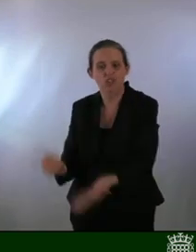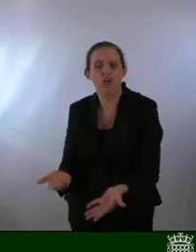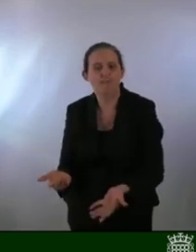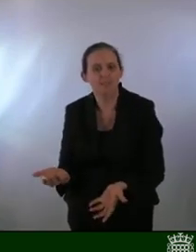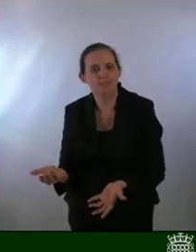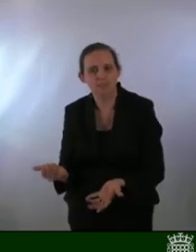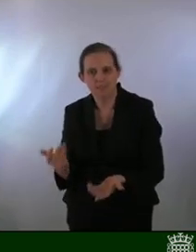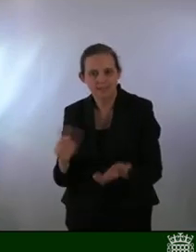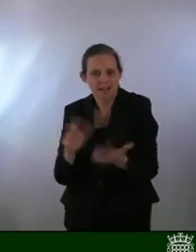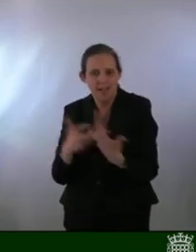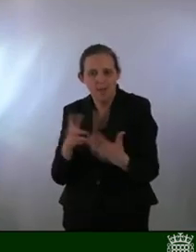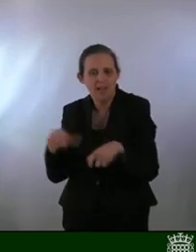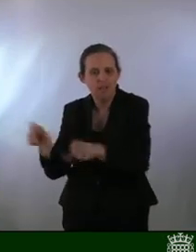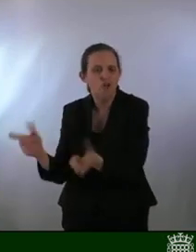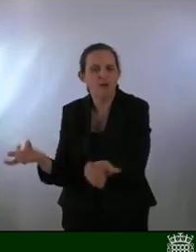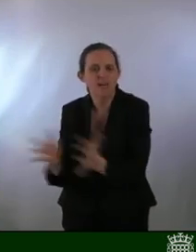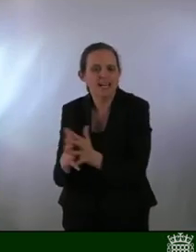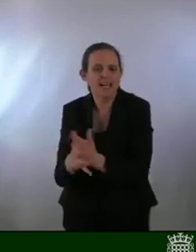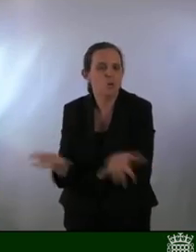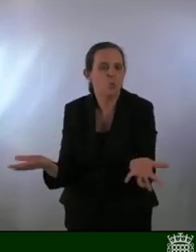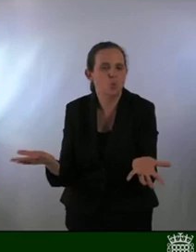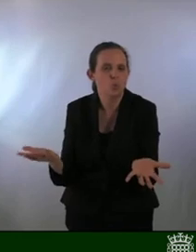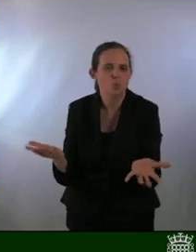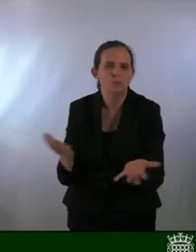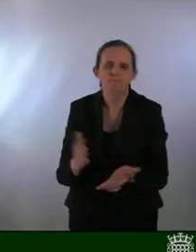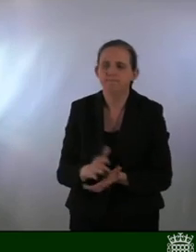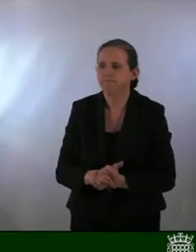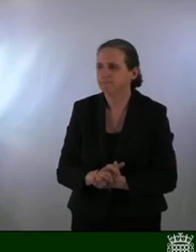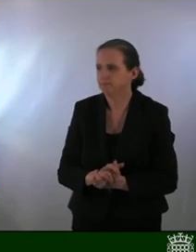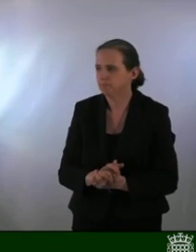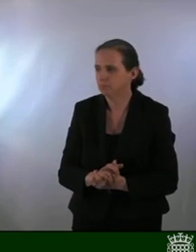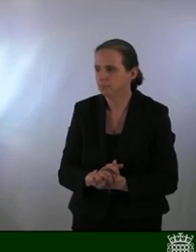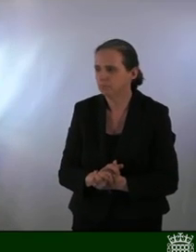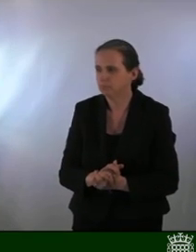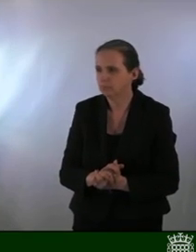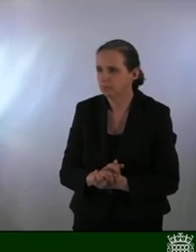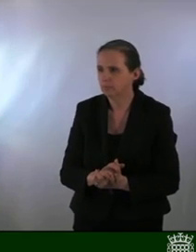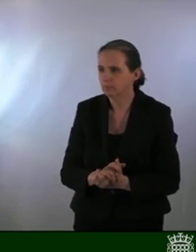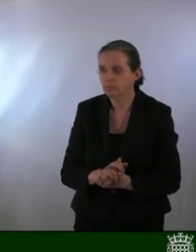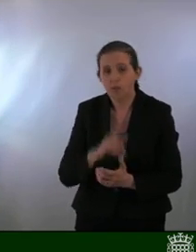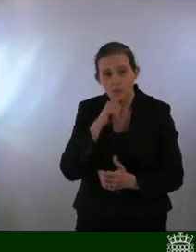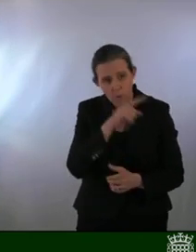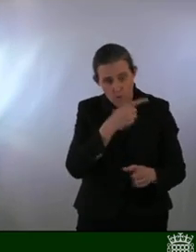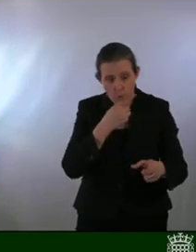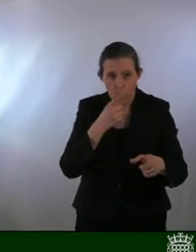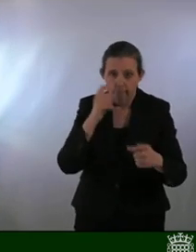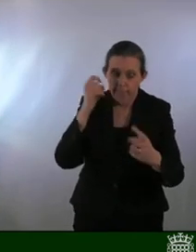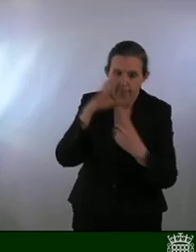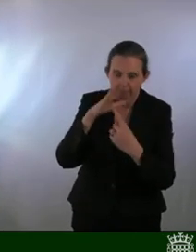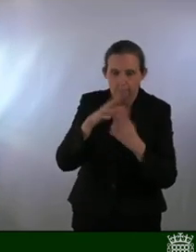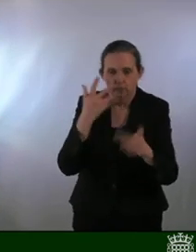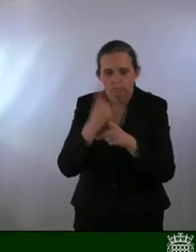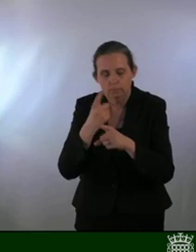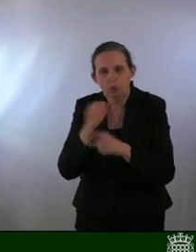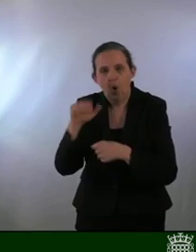ever. Well, I think that if the Honourable Lady speaks to her local CCG, to the